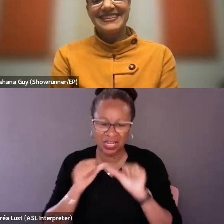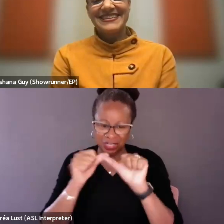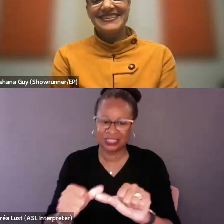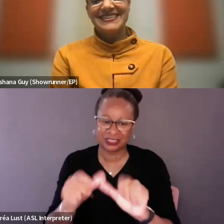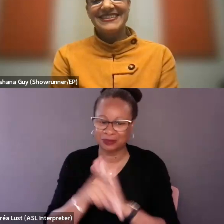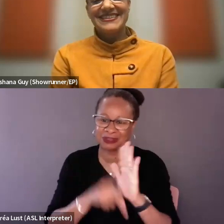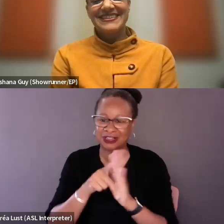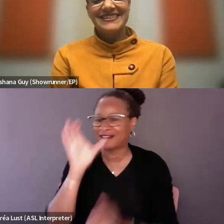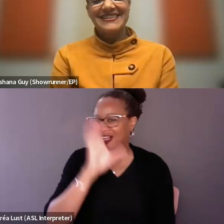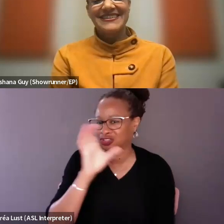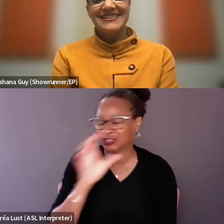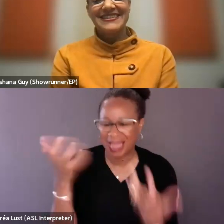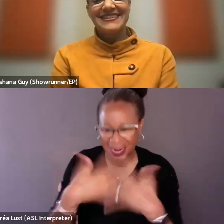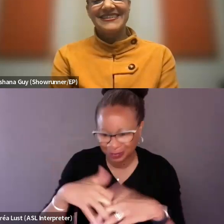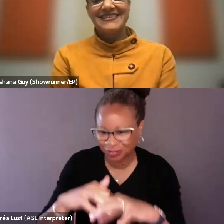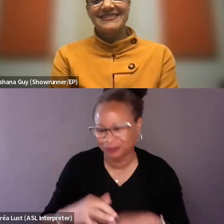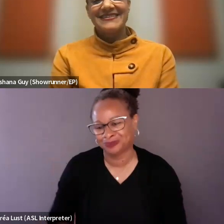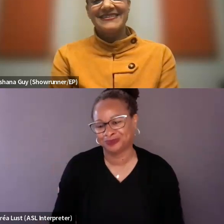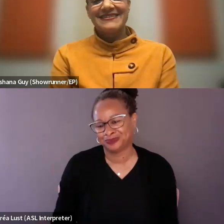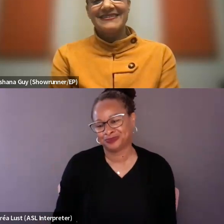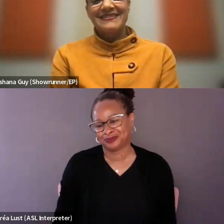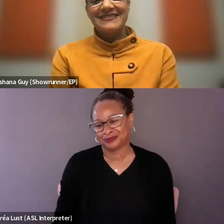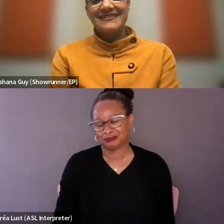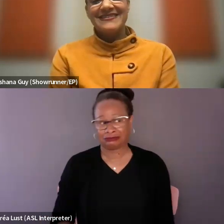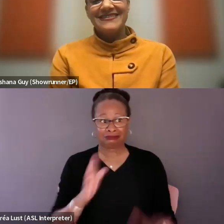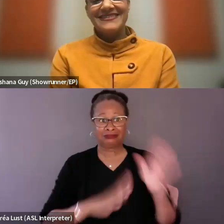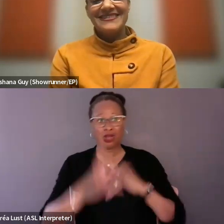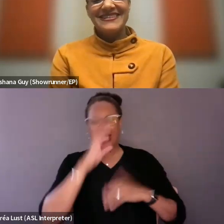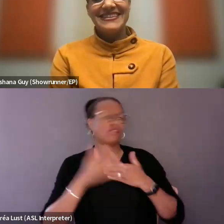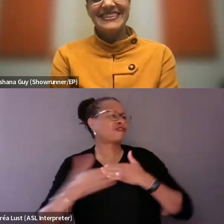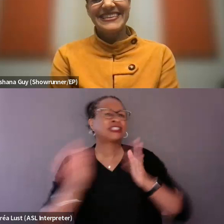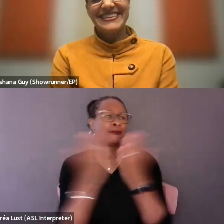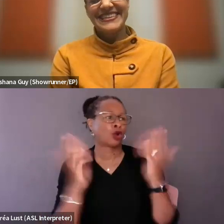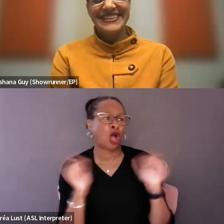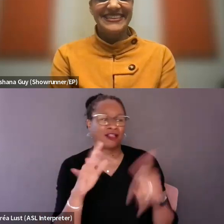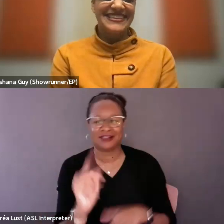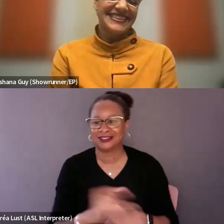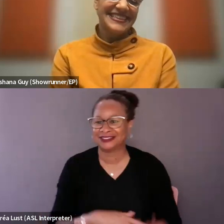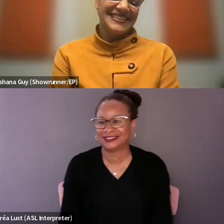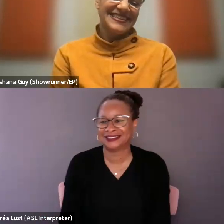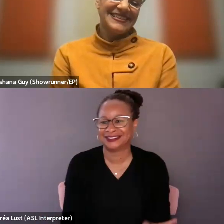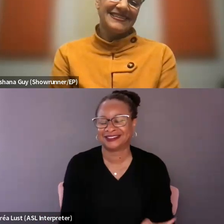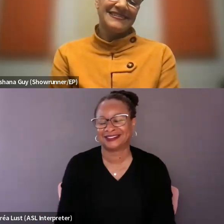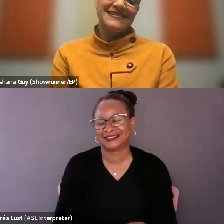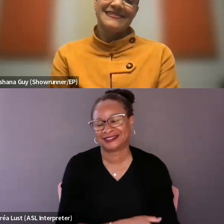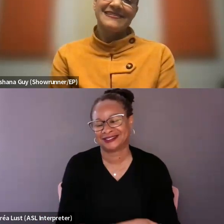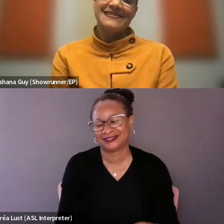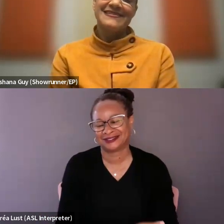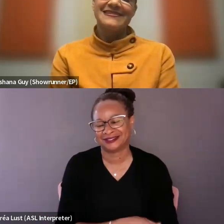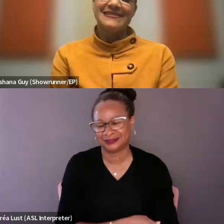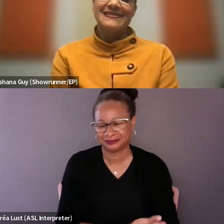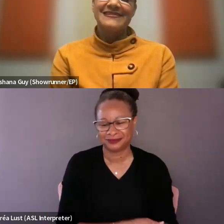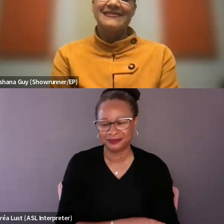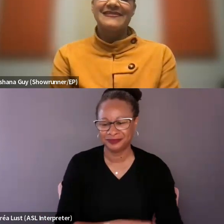period of exploration and adaptation? Oh God, the whole rest of the book. but I mean, what I